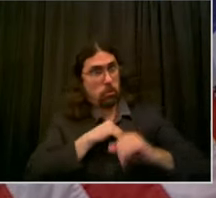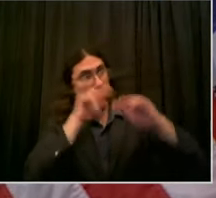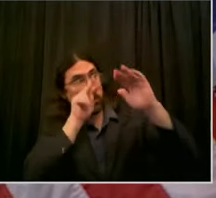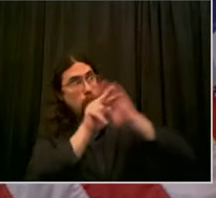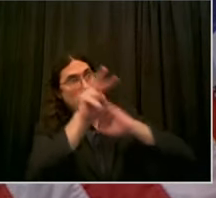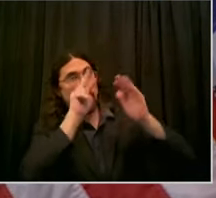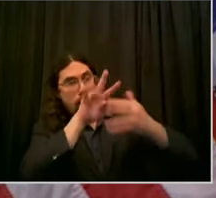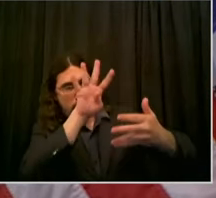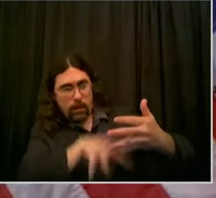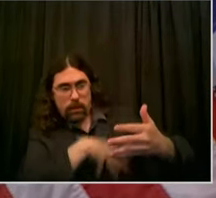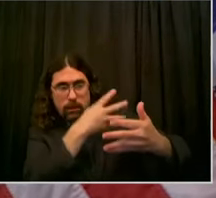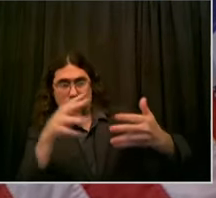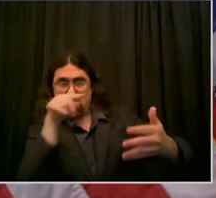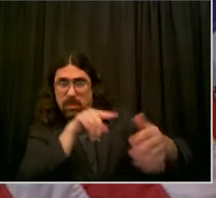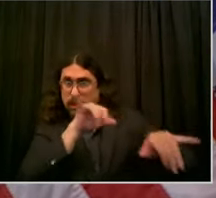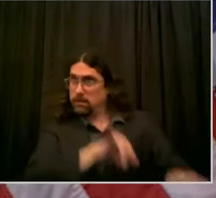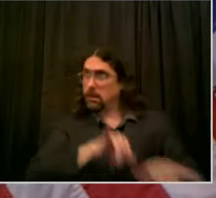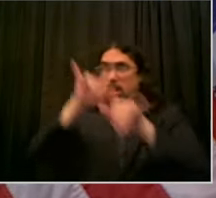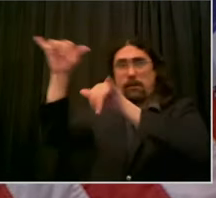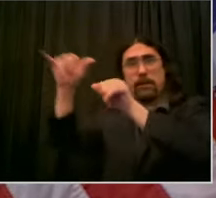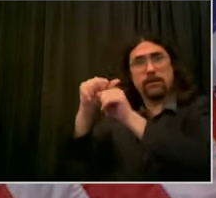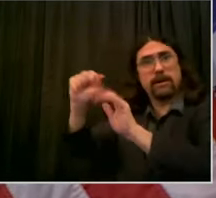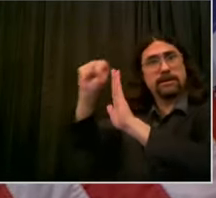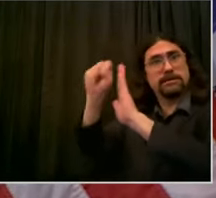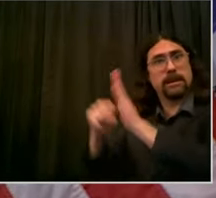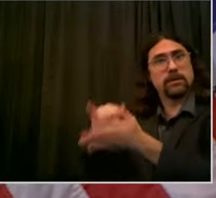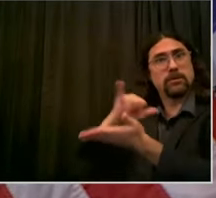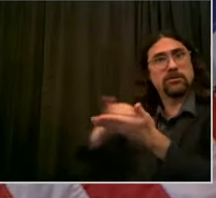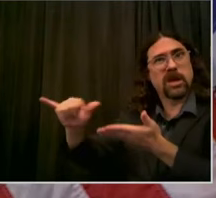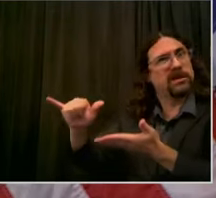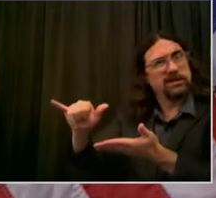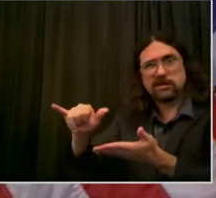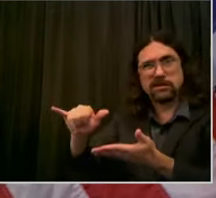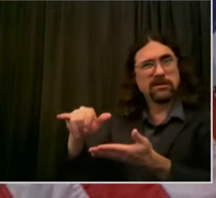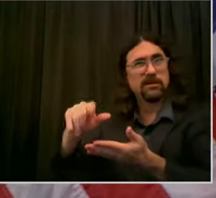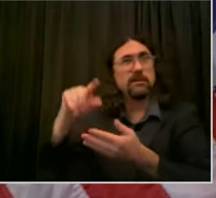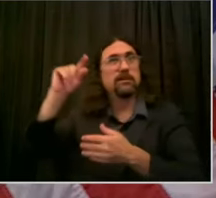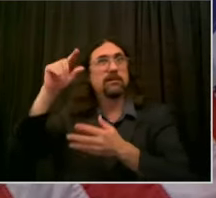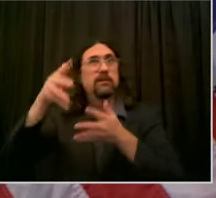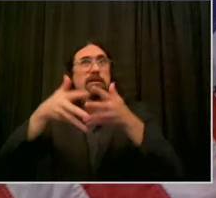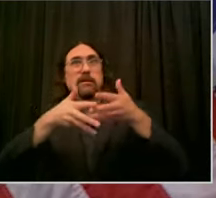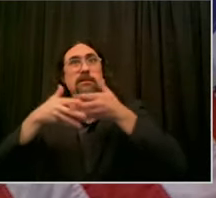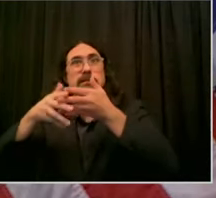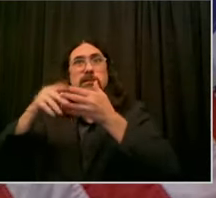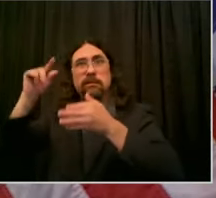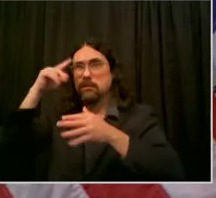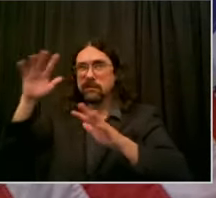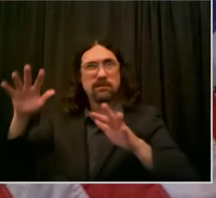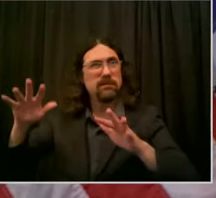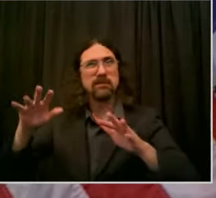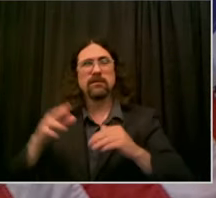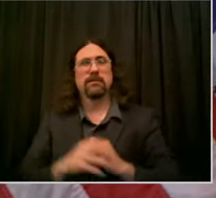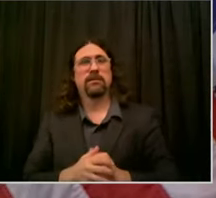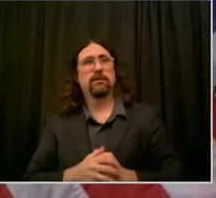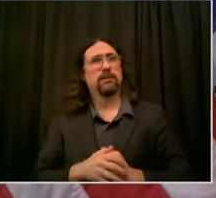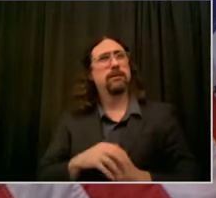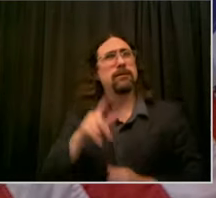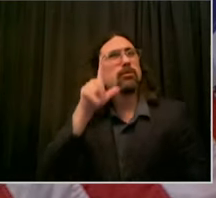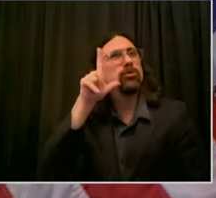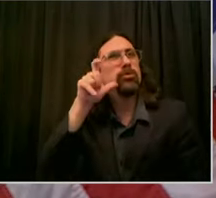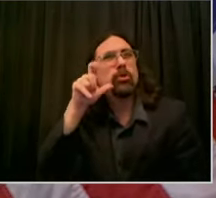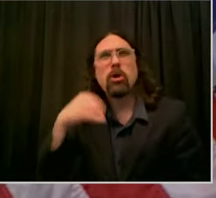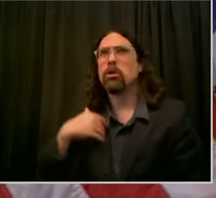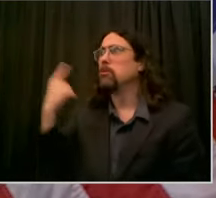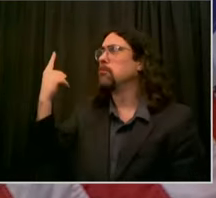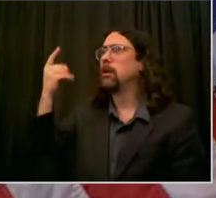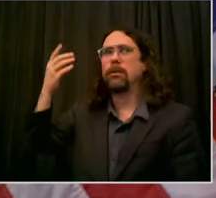this disease and there's so many moving parts here. I have to say the modeling has often been off base, so we're doing our